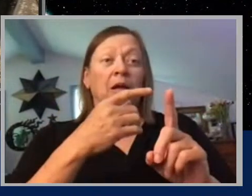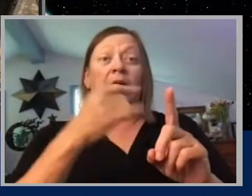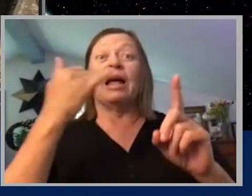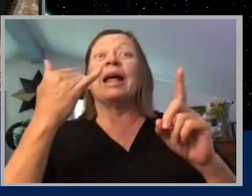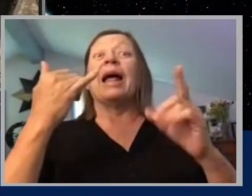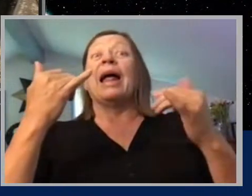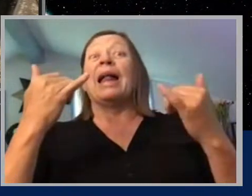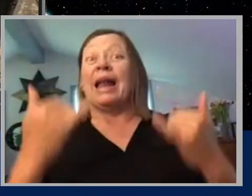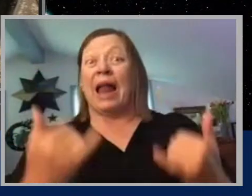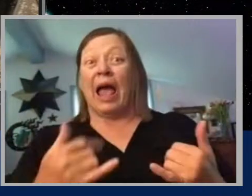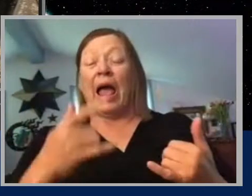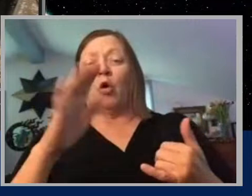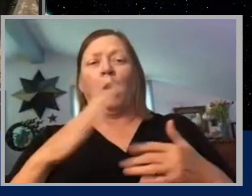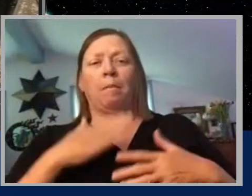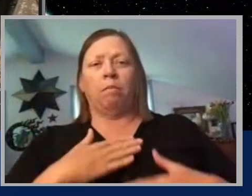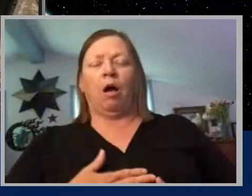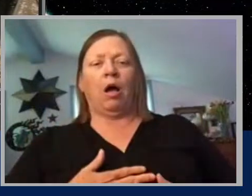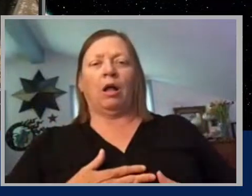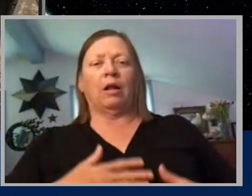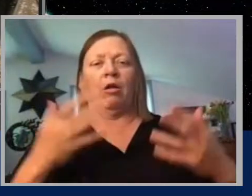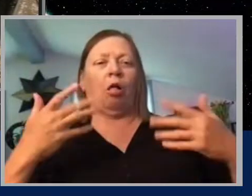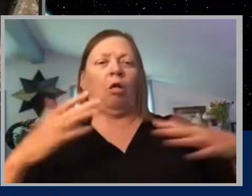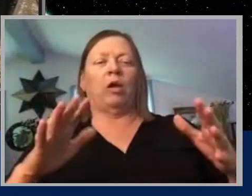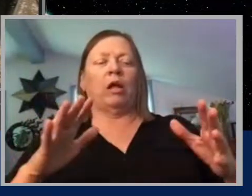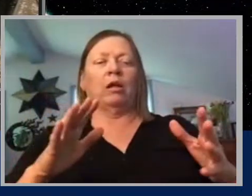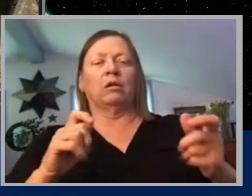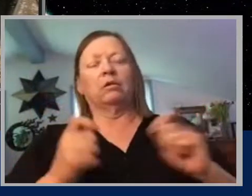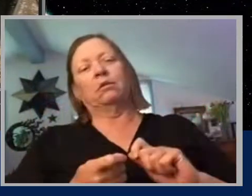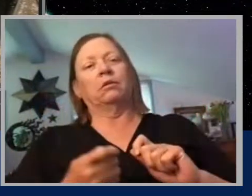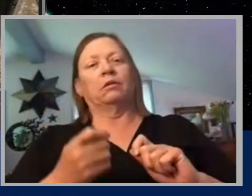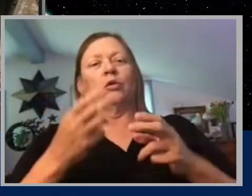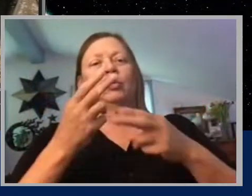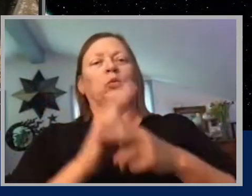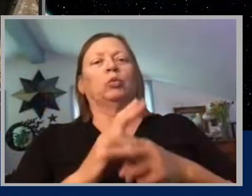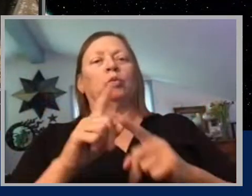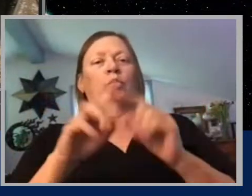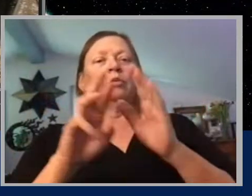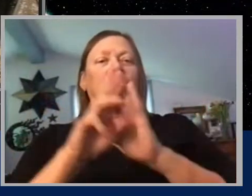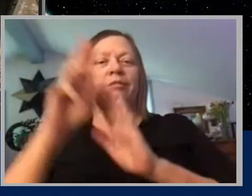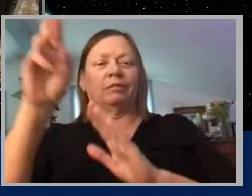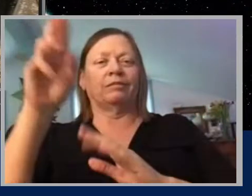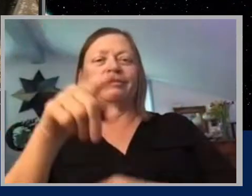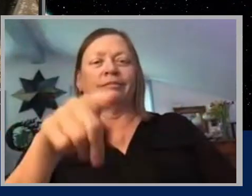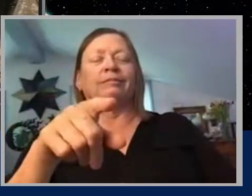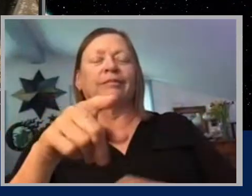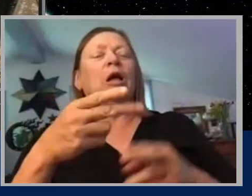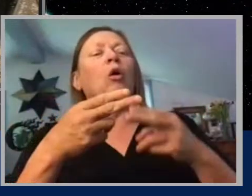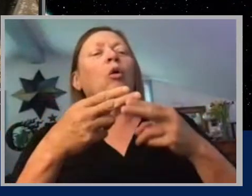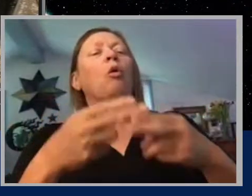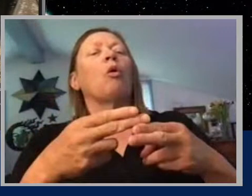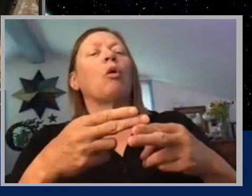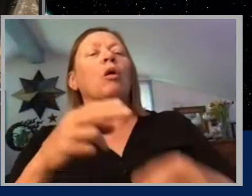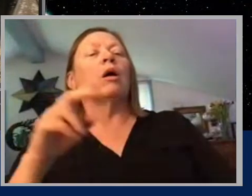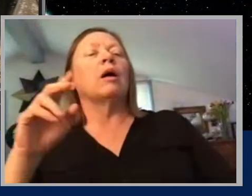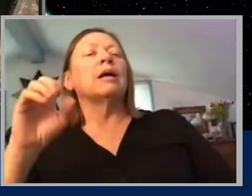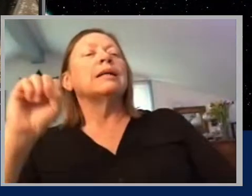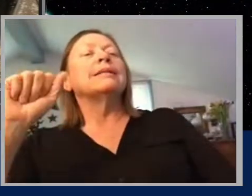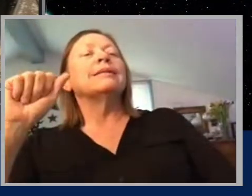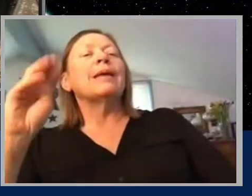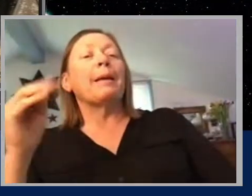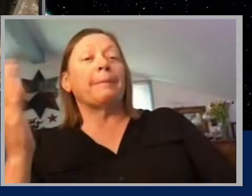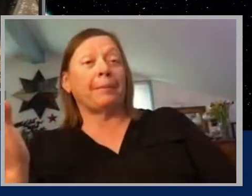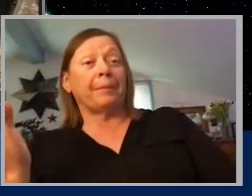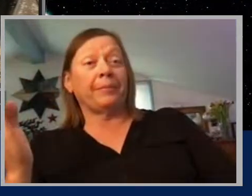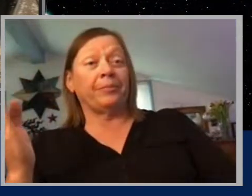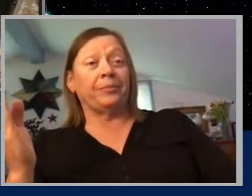deconditioned. So they expect them to be deconditioned at a certain time. We call it long duration missions because they're up in 0G